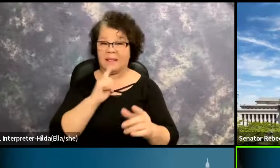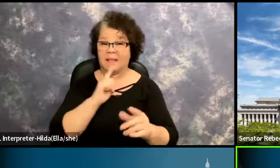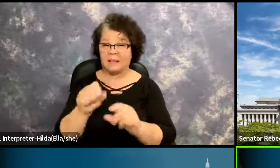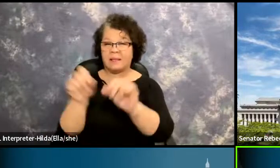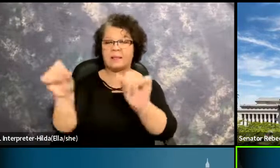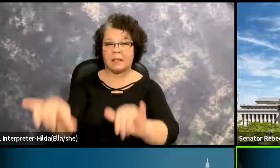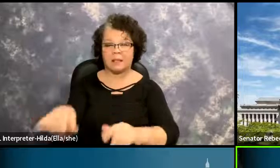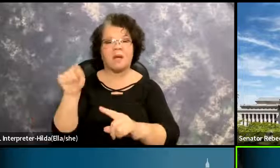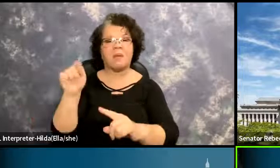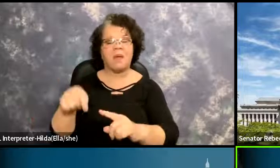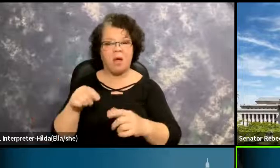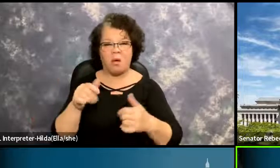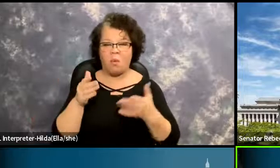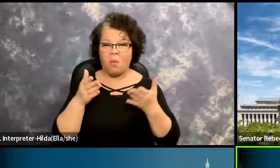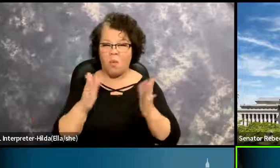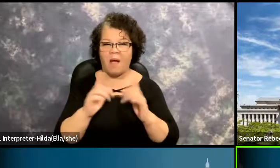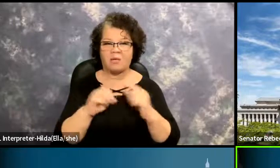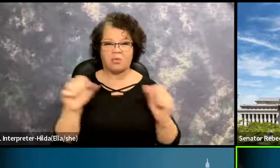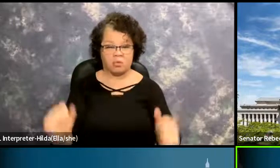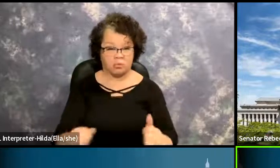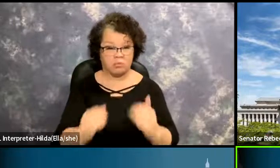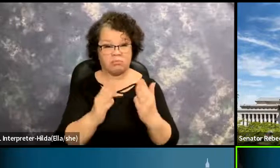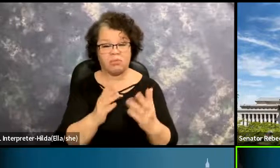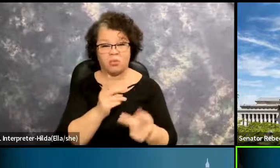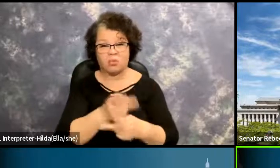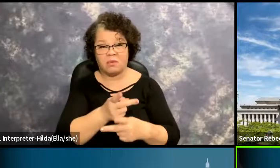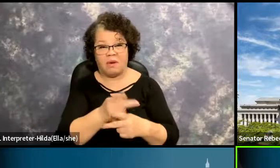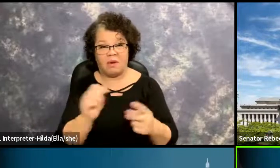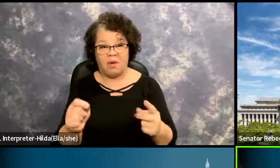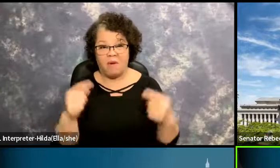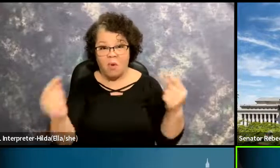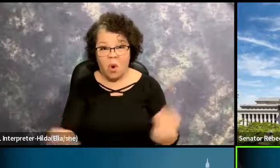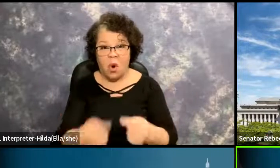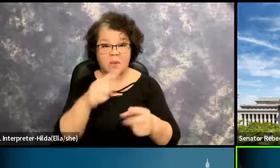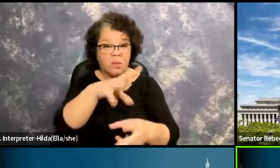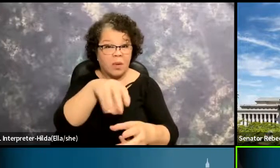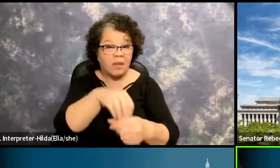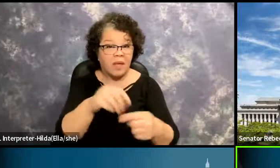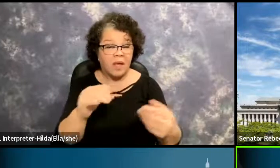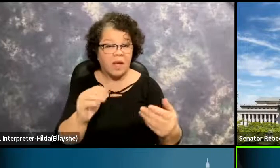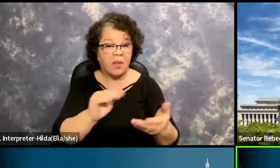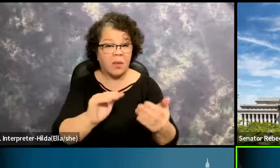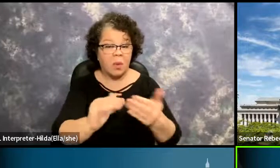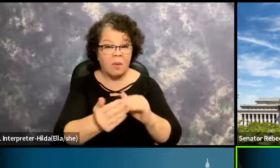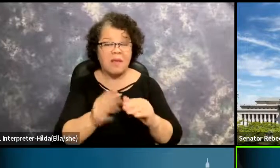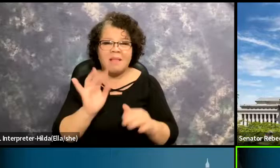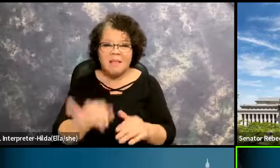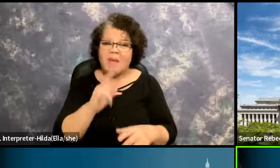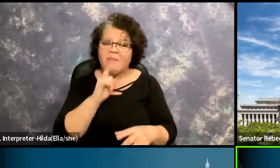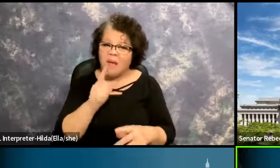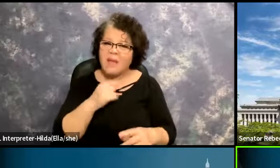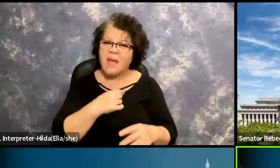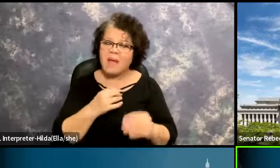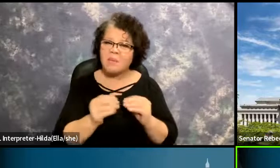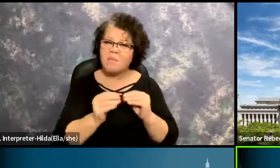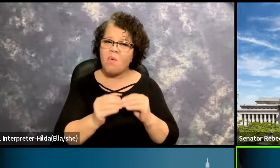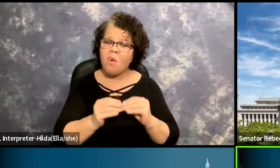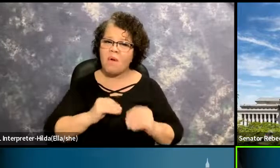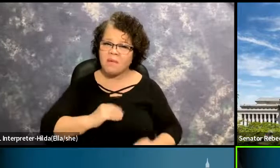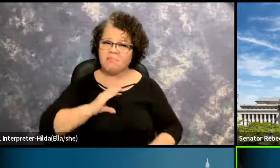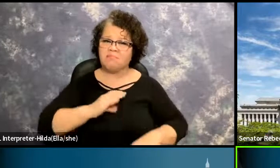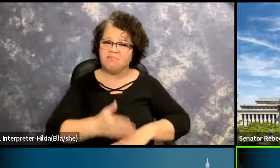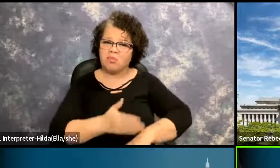of addressing harms in community that has a restorative quality to it that I certainly know many of our